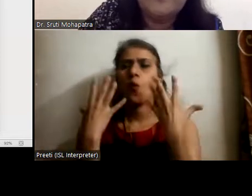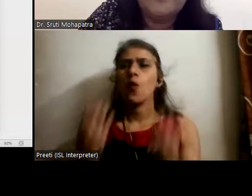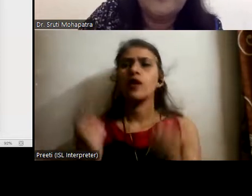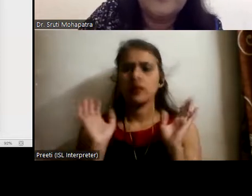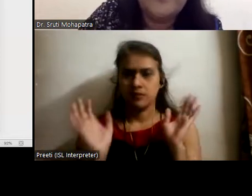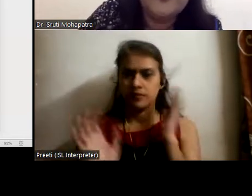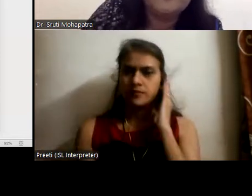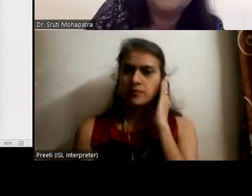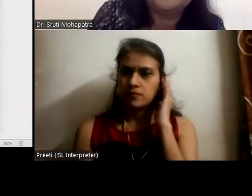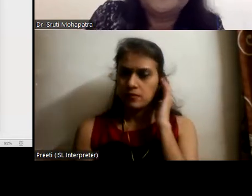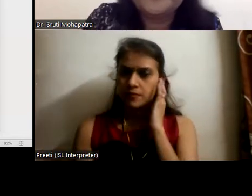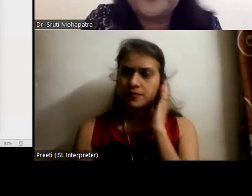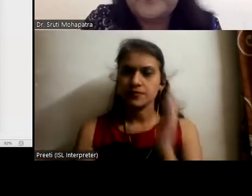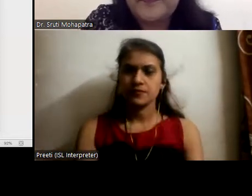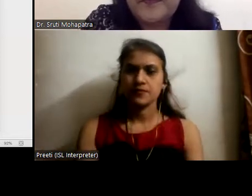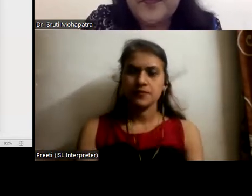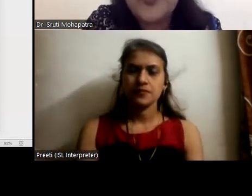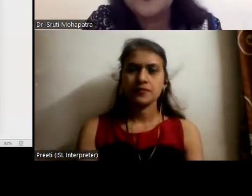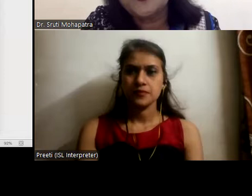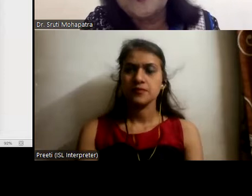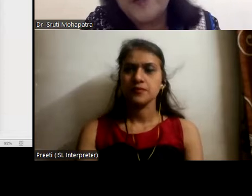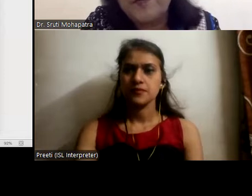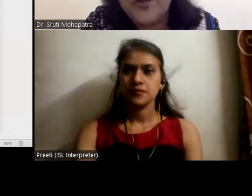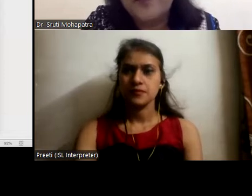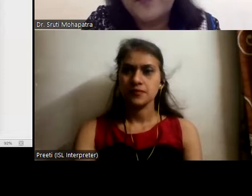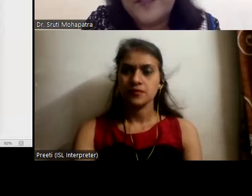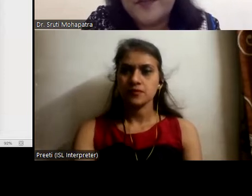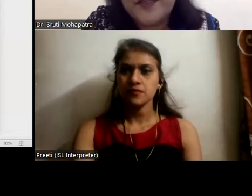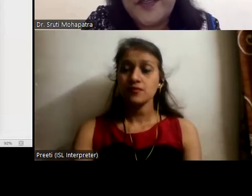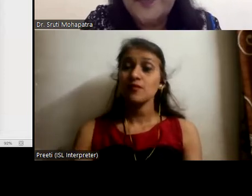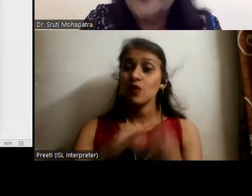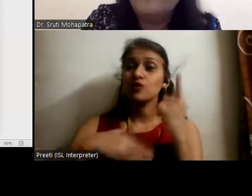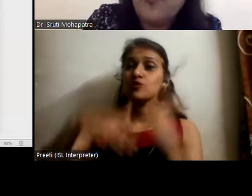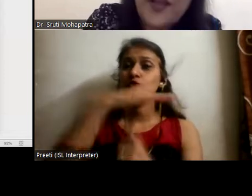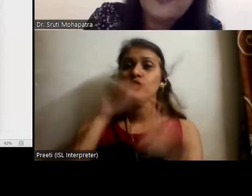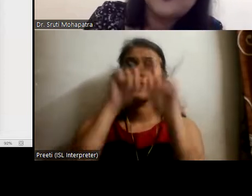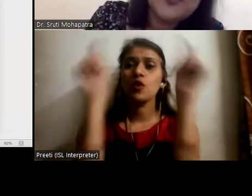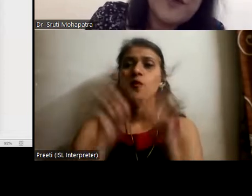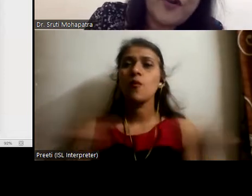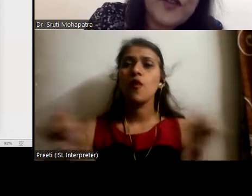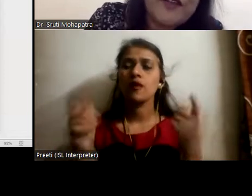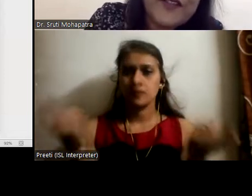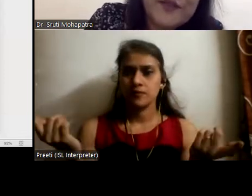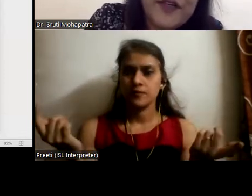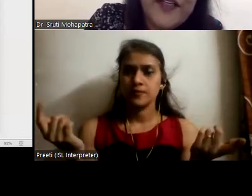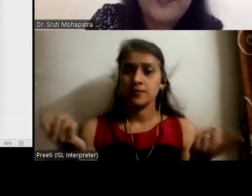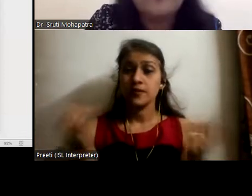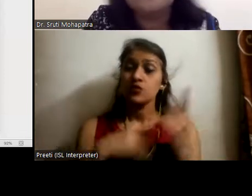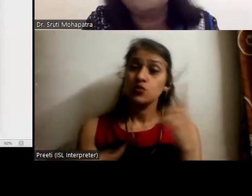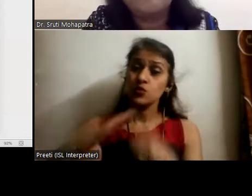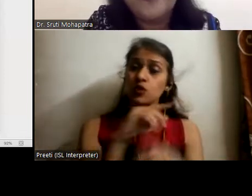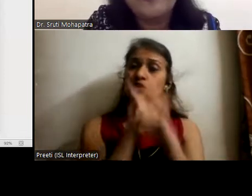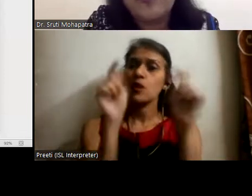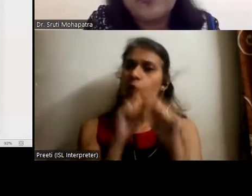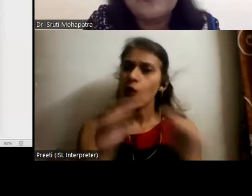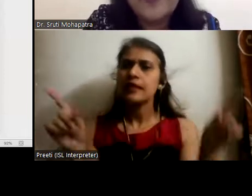Now, coming to the social model of disability. If you look at the social model of disability, here also